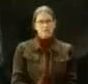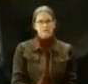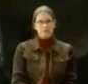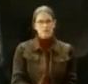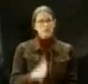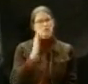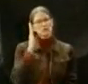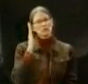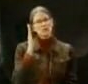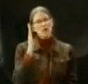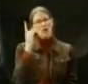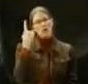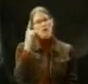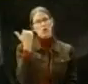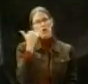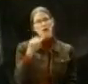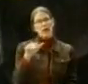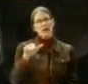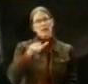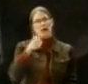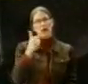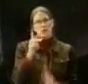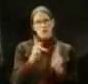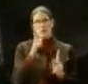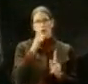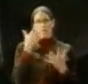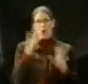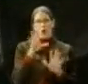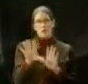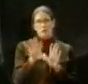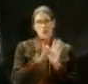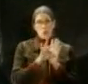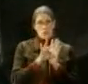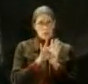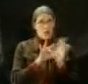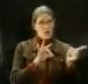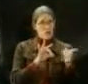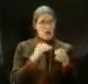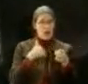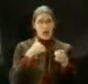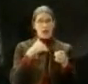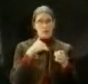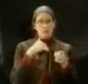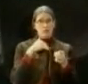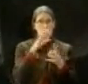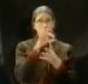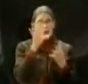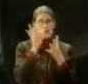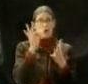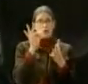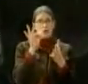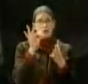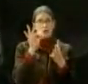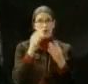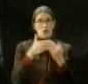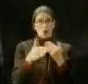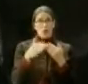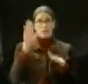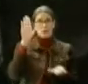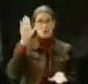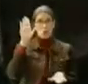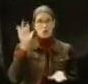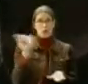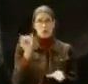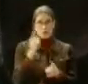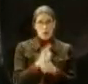it, for any of the other folks who have already been appointed, they have the option of going ahead and being sworn in too, don't they? They